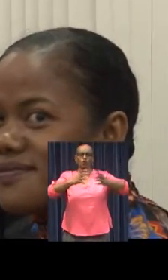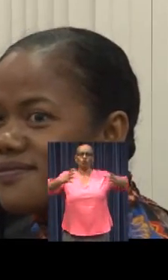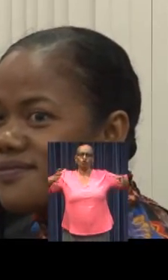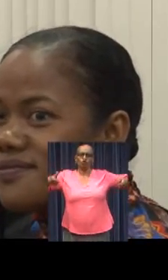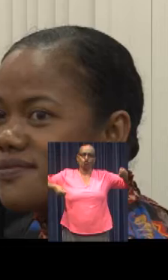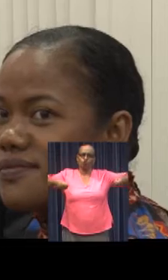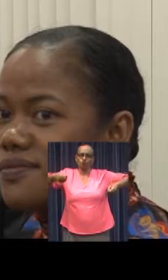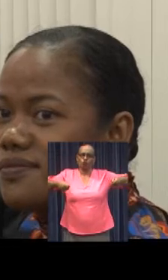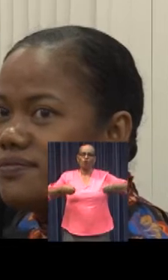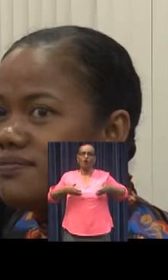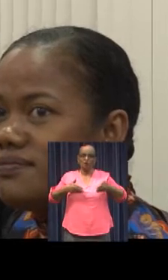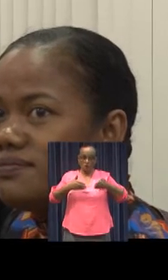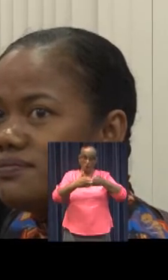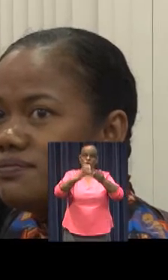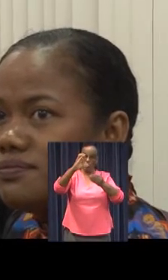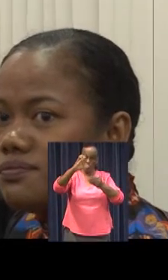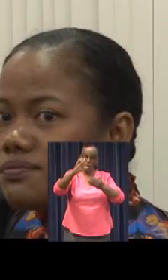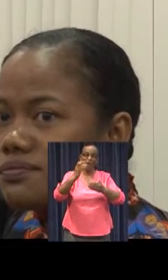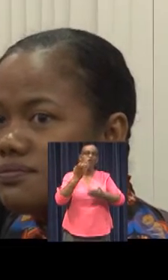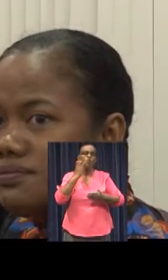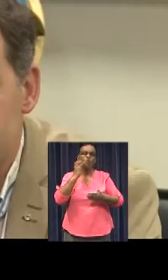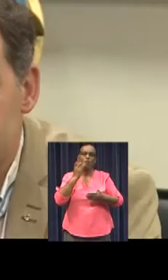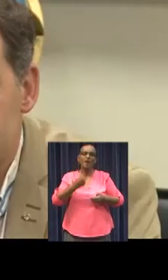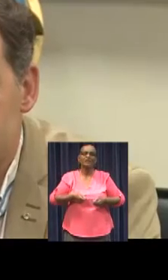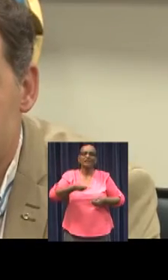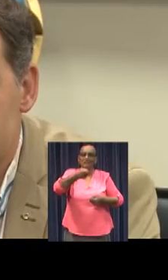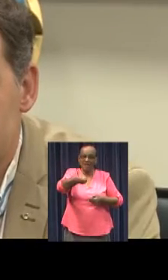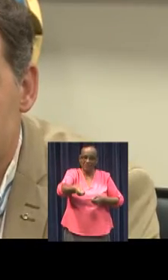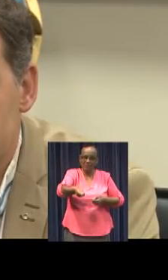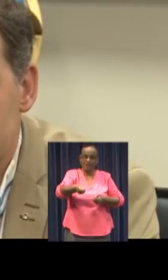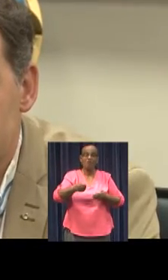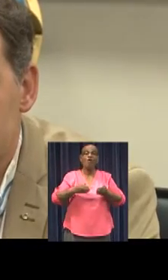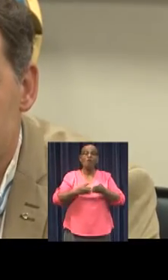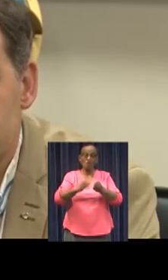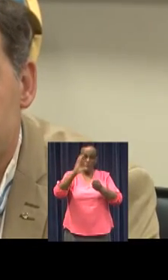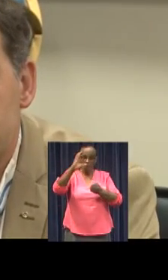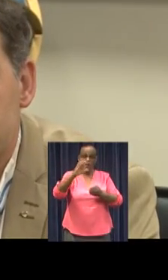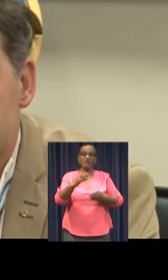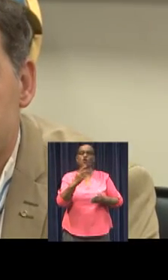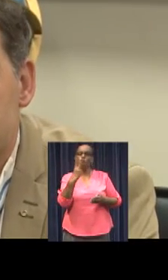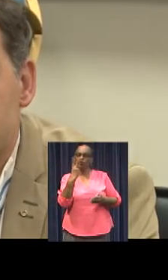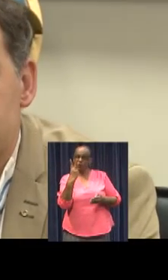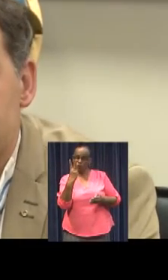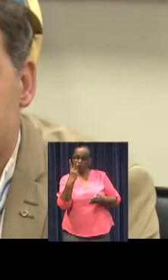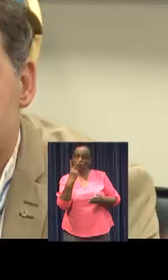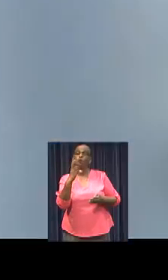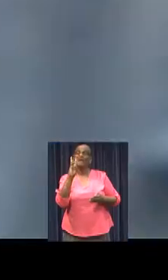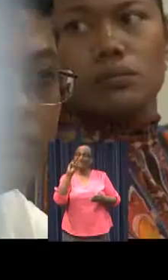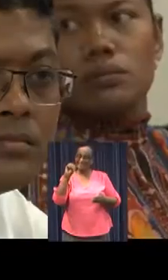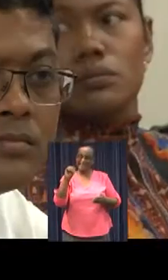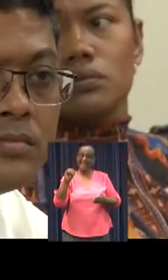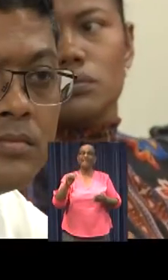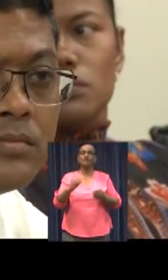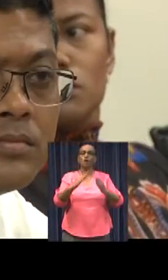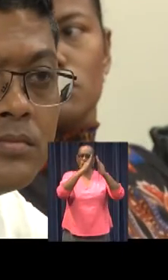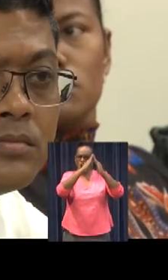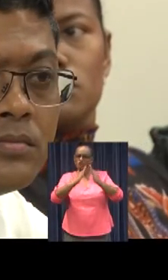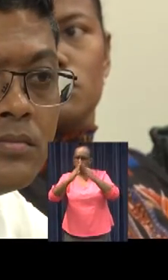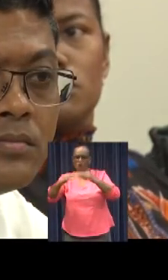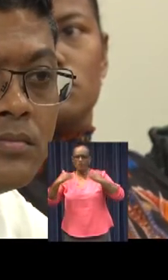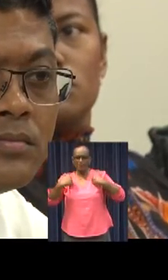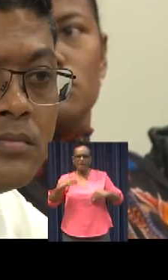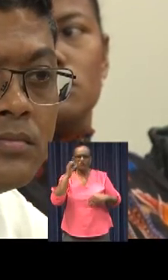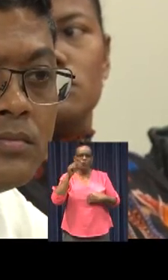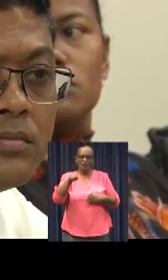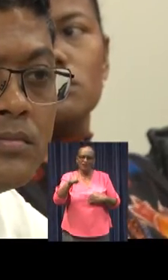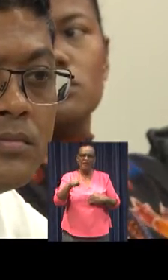used to provide water to certain areas in Kamoena. Kamoena has more than 32,000 households